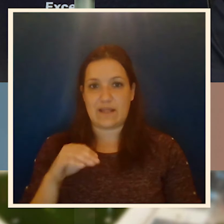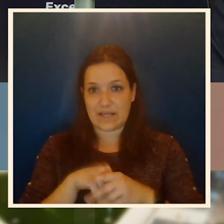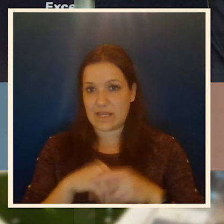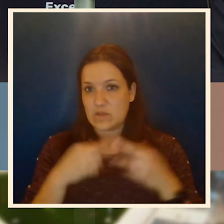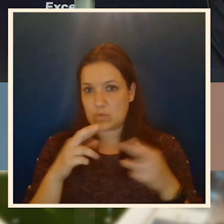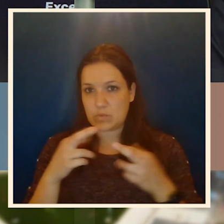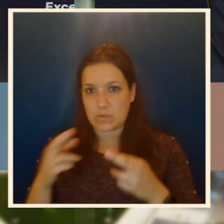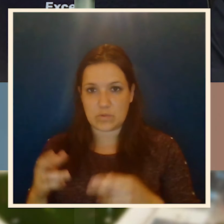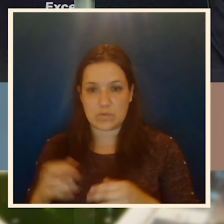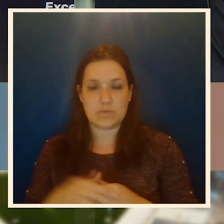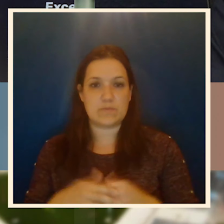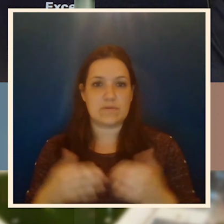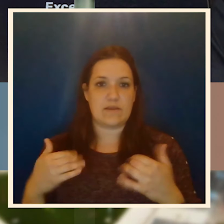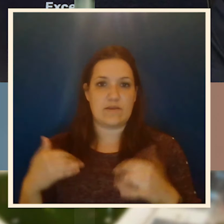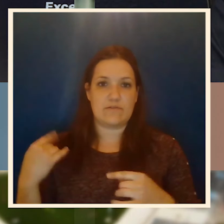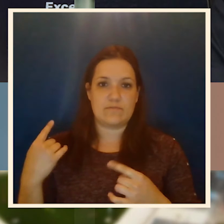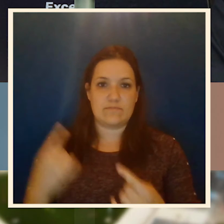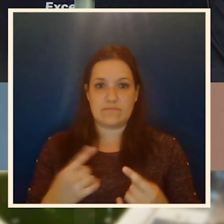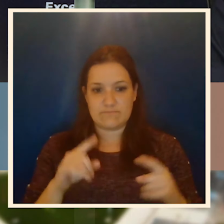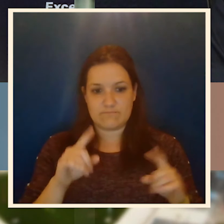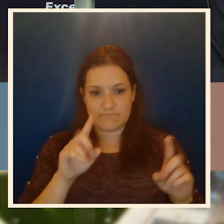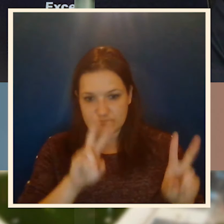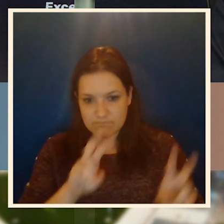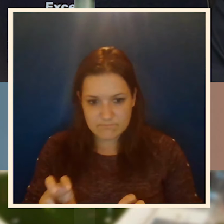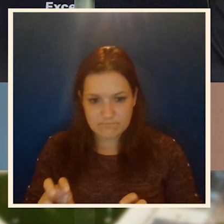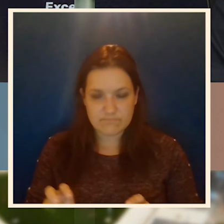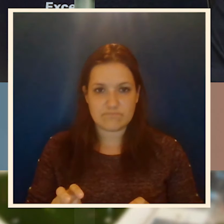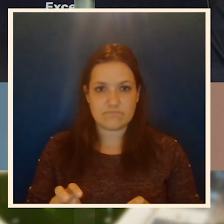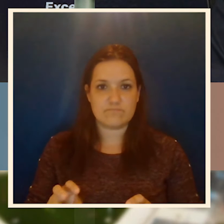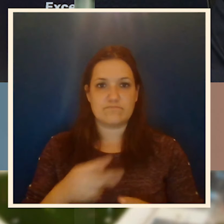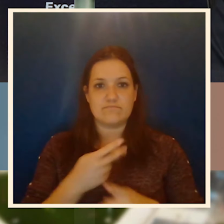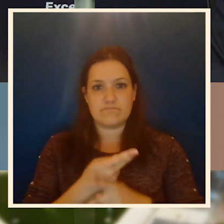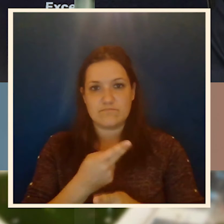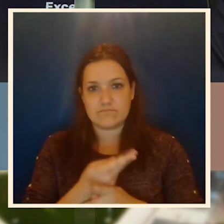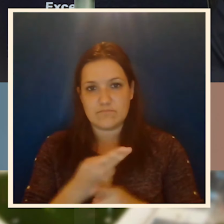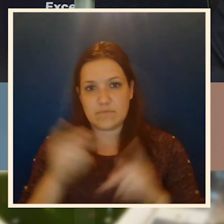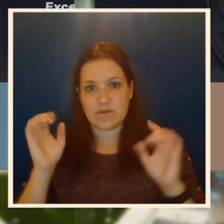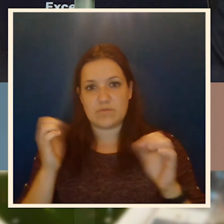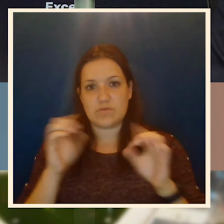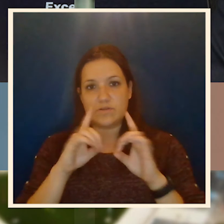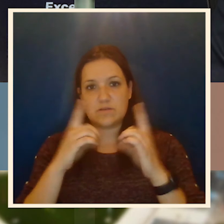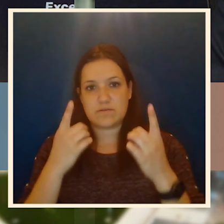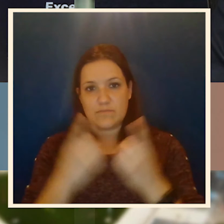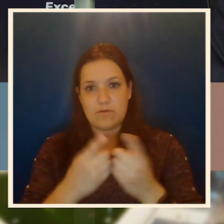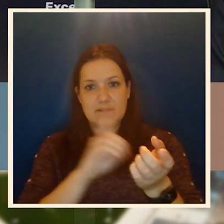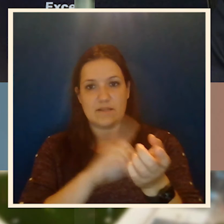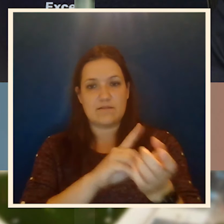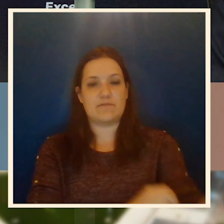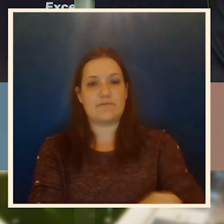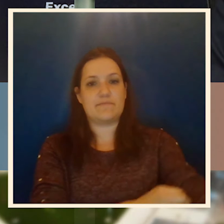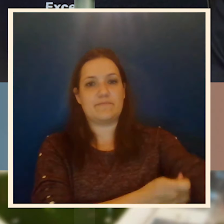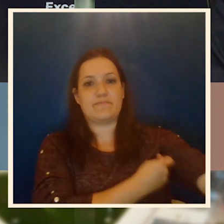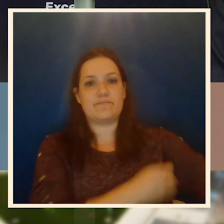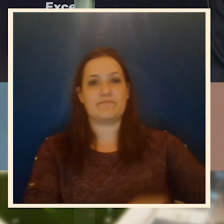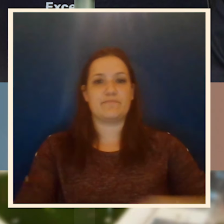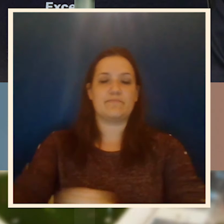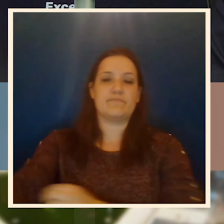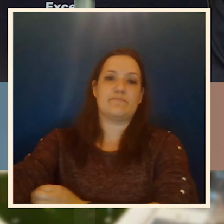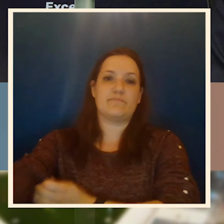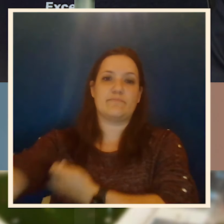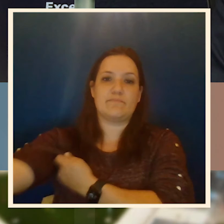25, sometimes as many as 30 patients that are in exam rooms. They have been examined and are